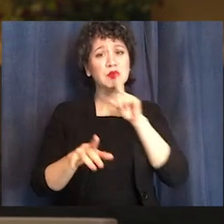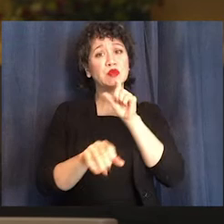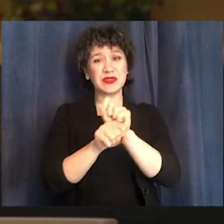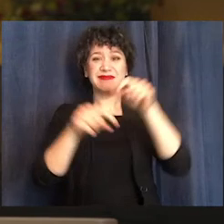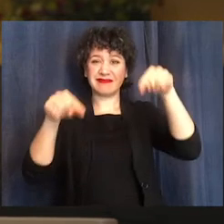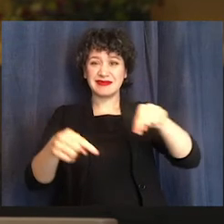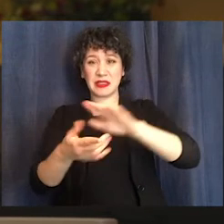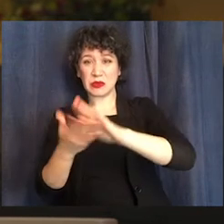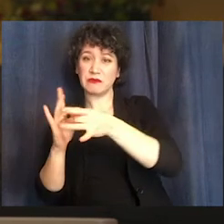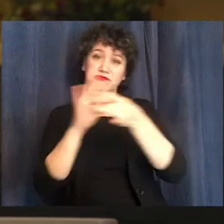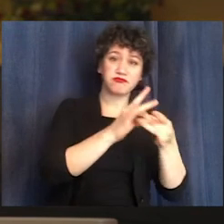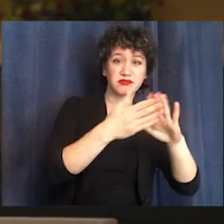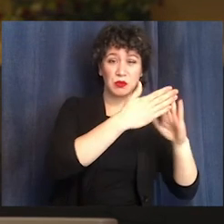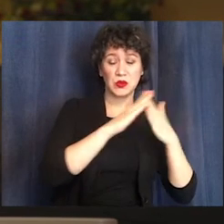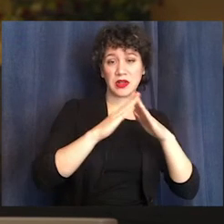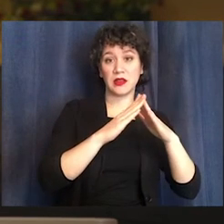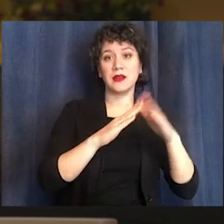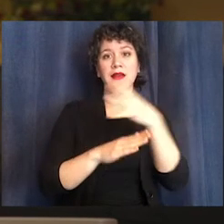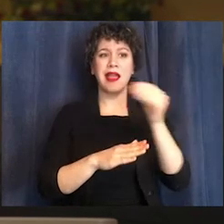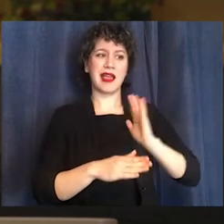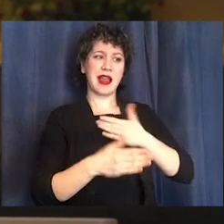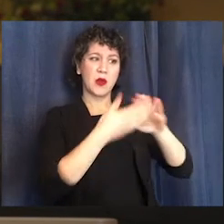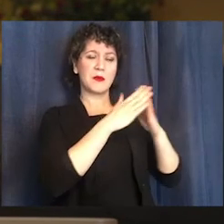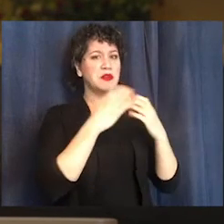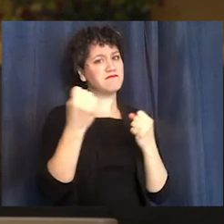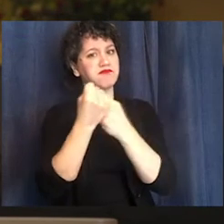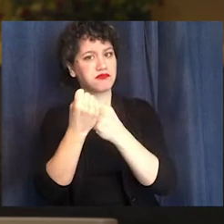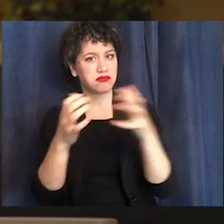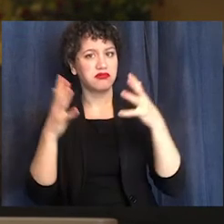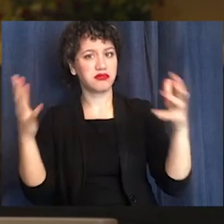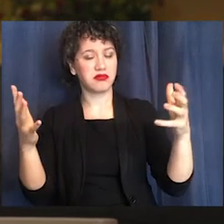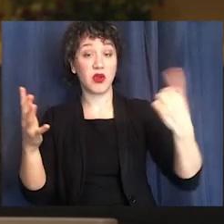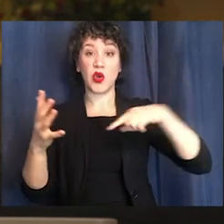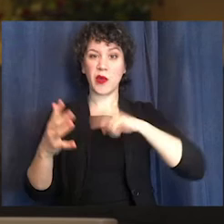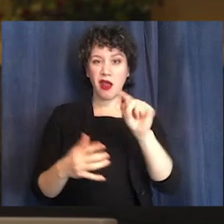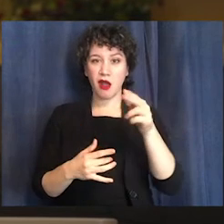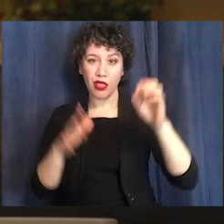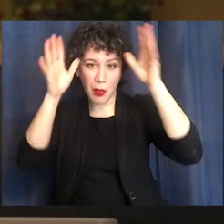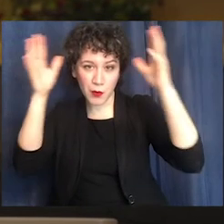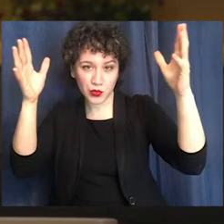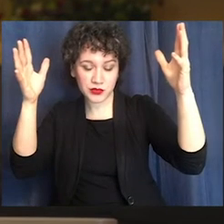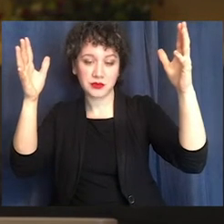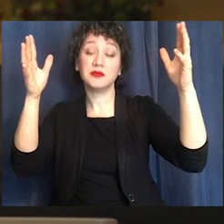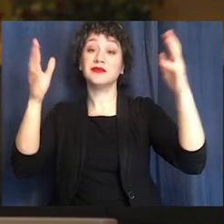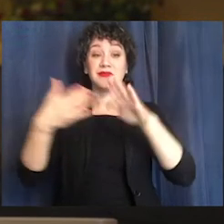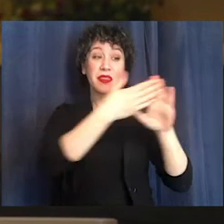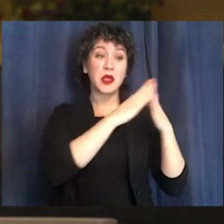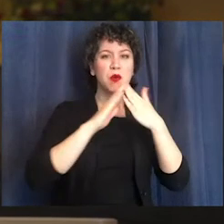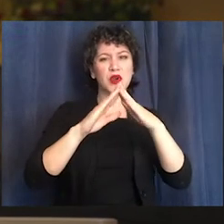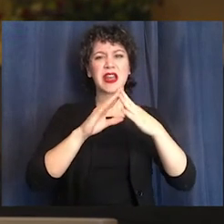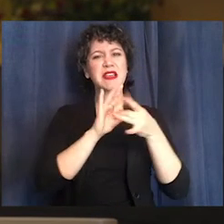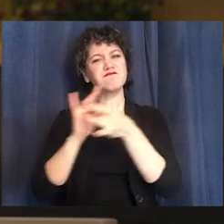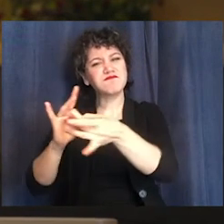school, and we live in an amazingly supportive community. We are the Moose. The community rallies around this school to